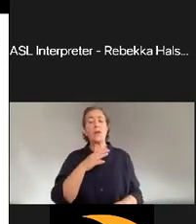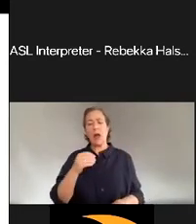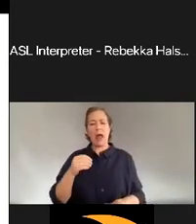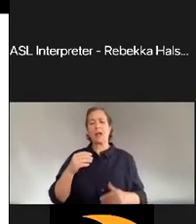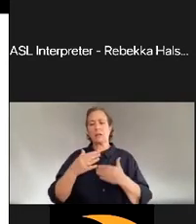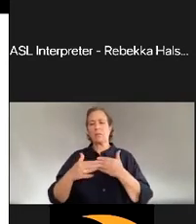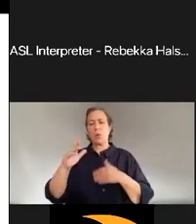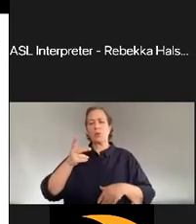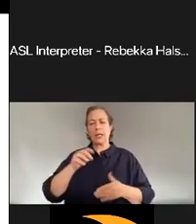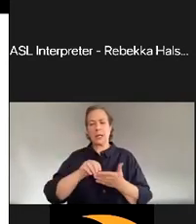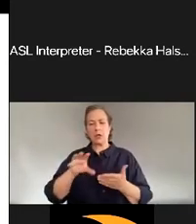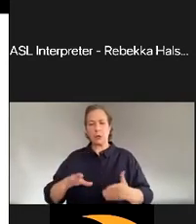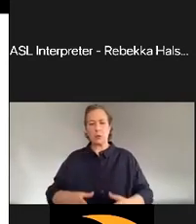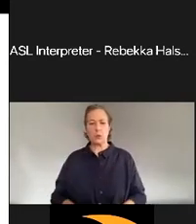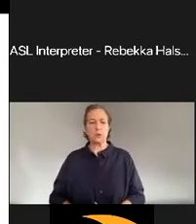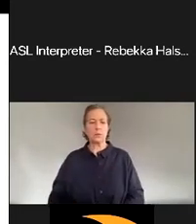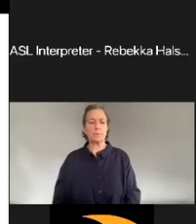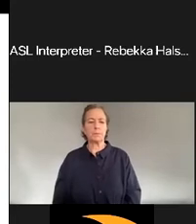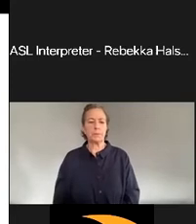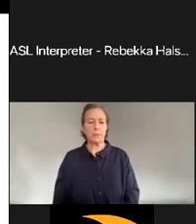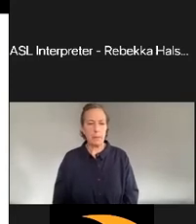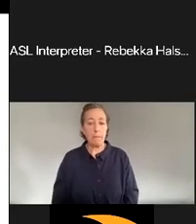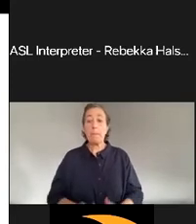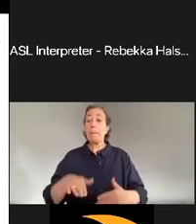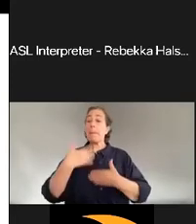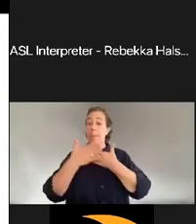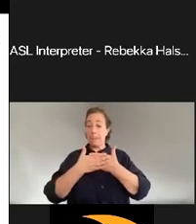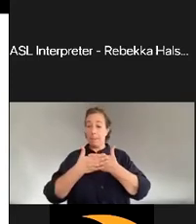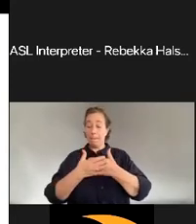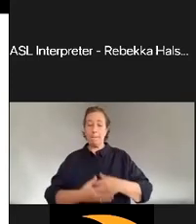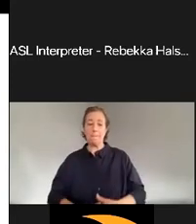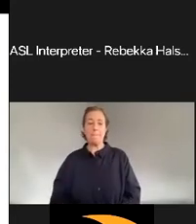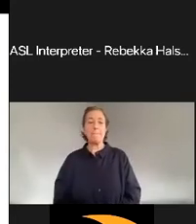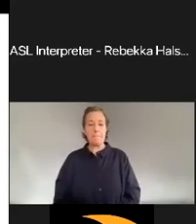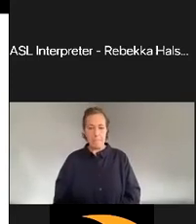students. If you want to advance to the next slide, we also issue